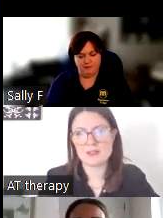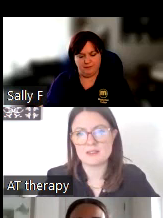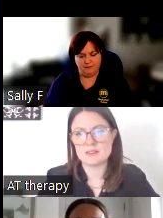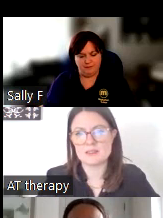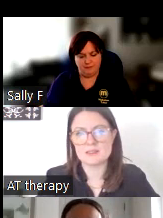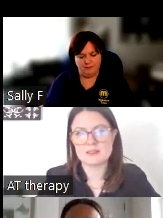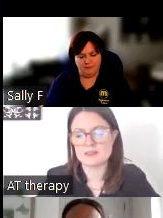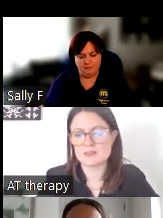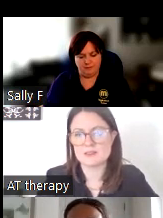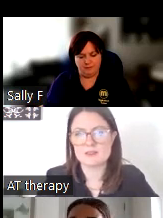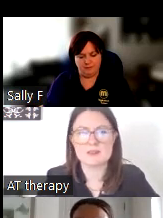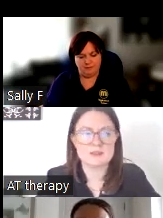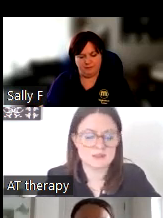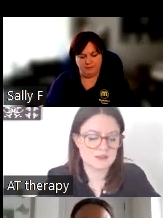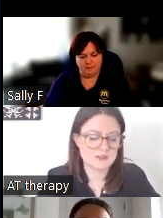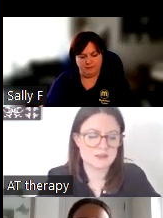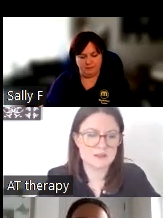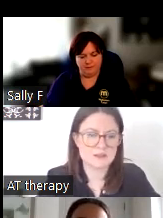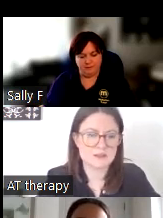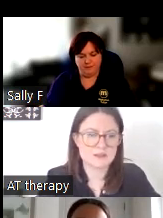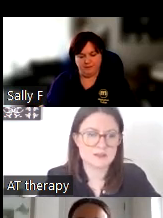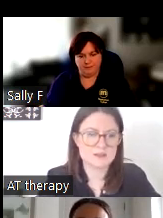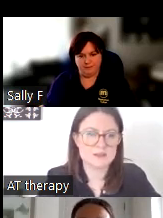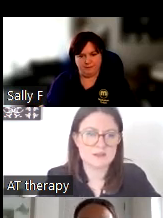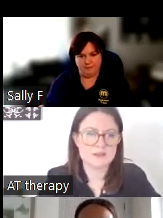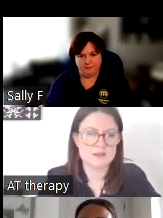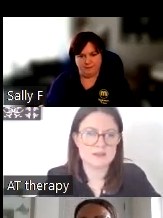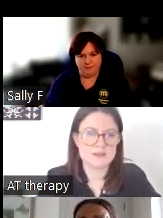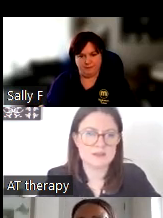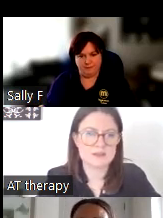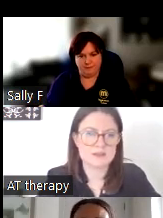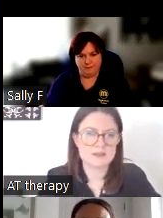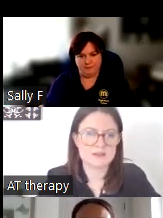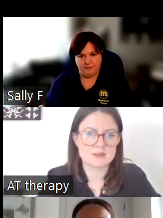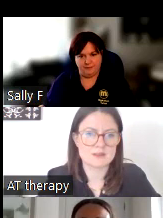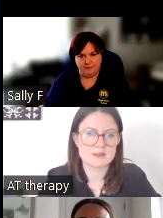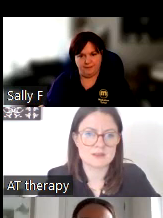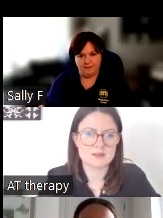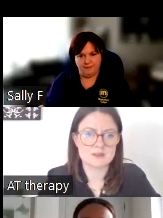other kind of schemes, such as like zones of regulation. So within your blue zone, you can model your